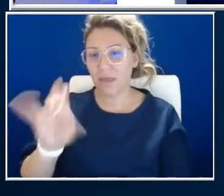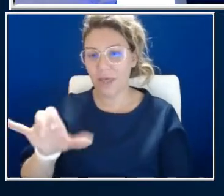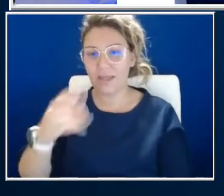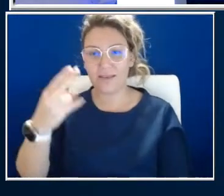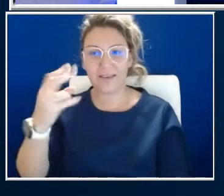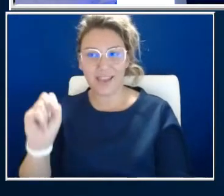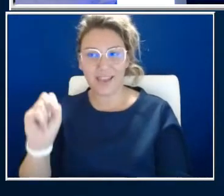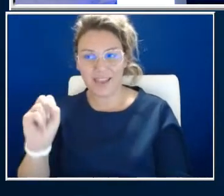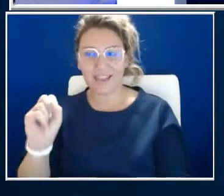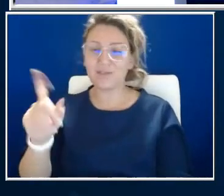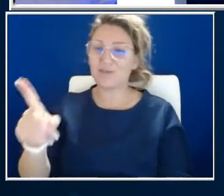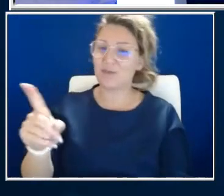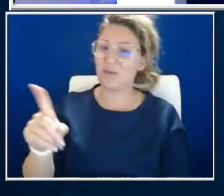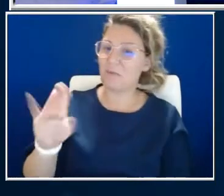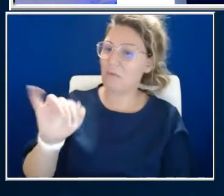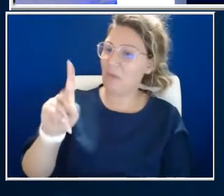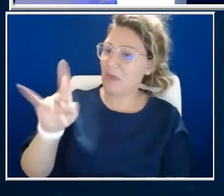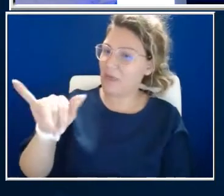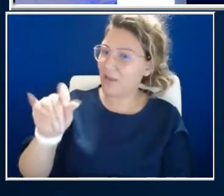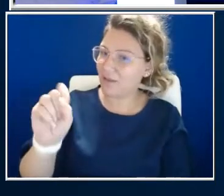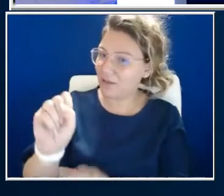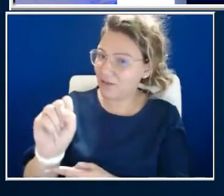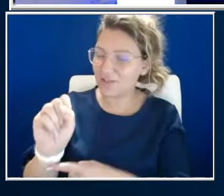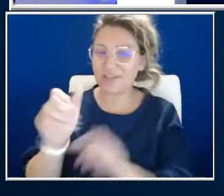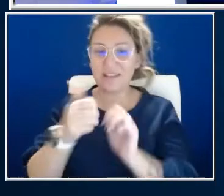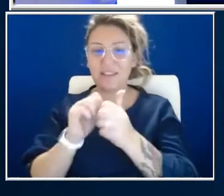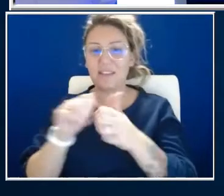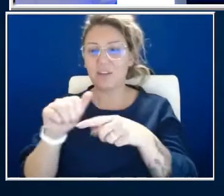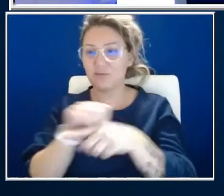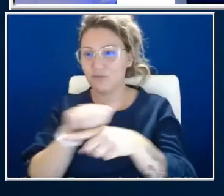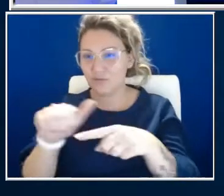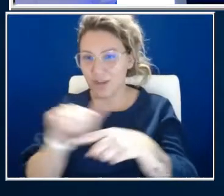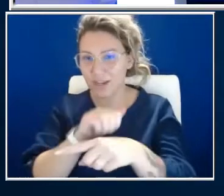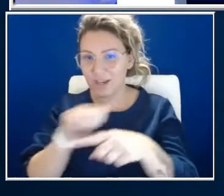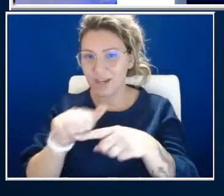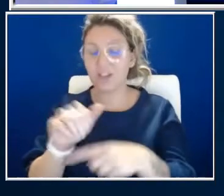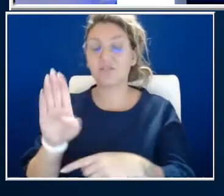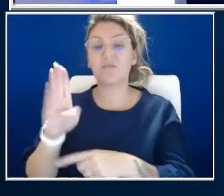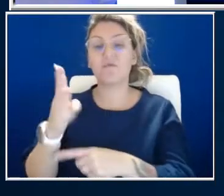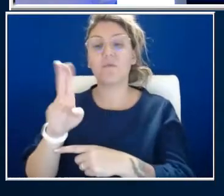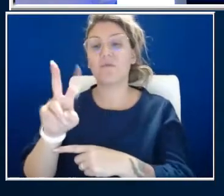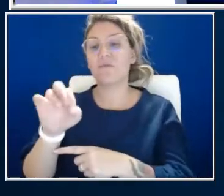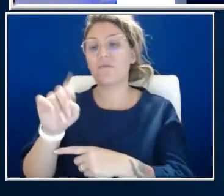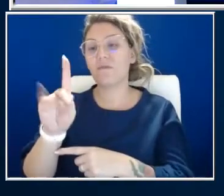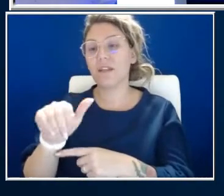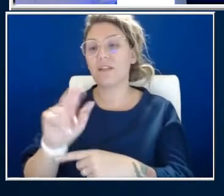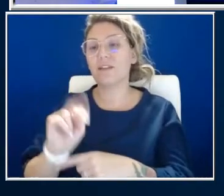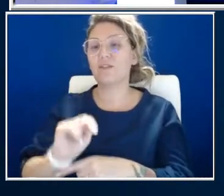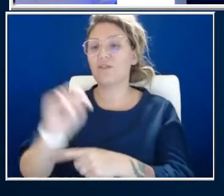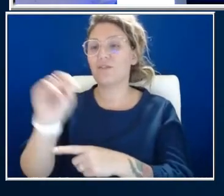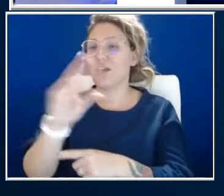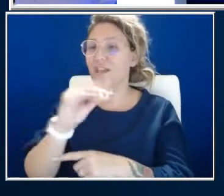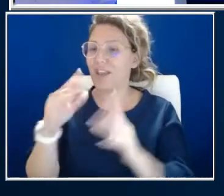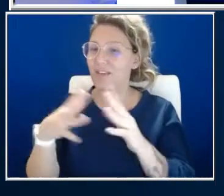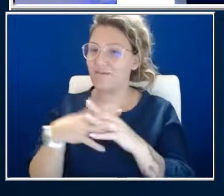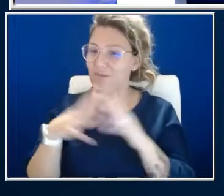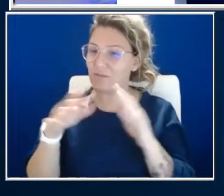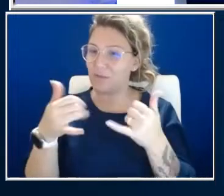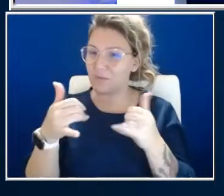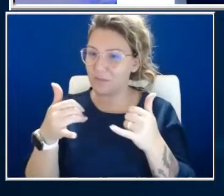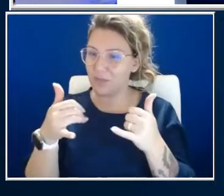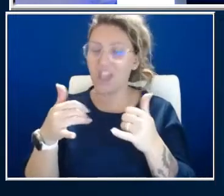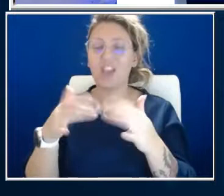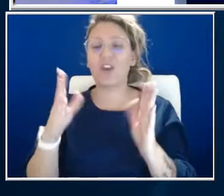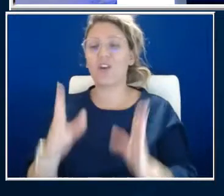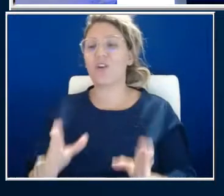Miles Wilcox, who is the athletic trainer for Blue Valley North High School. And we're also joined by football player Will Van Zon,